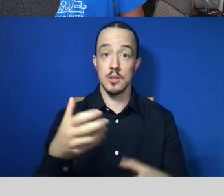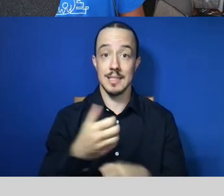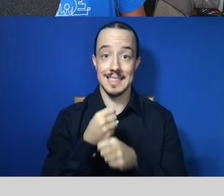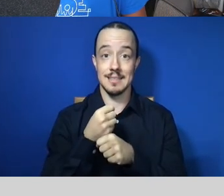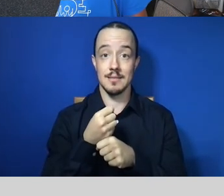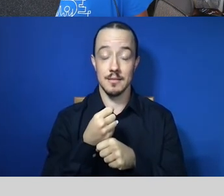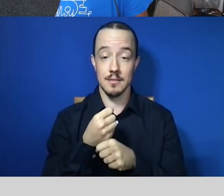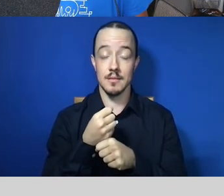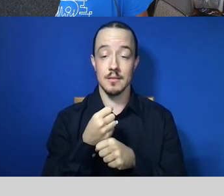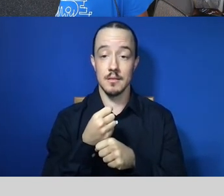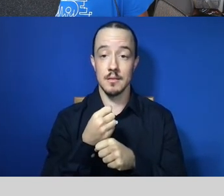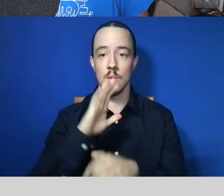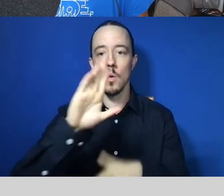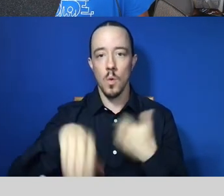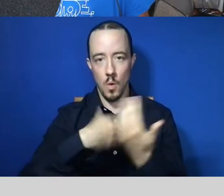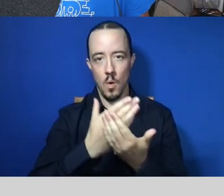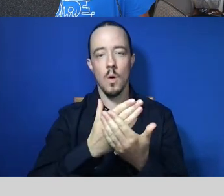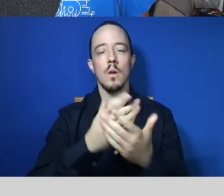We should get